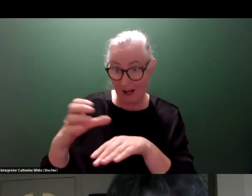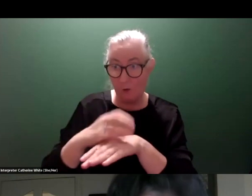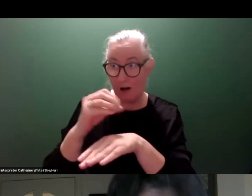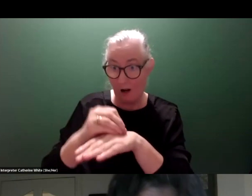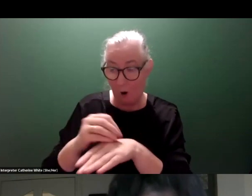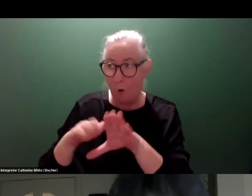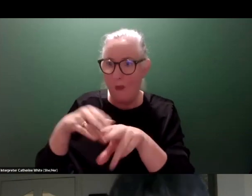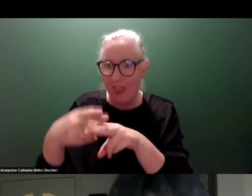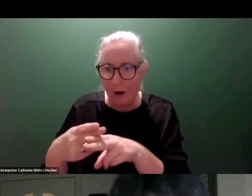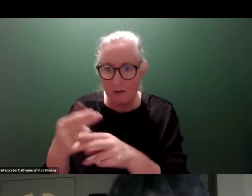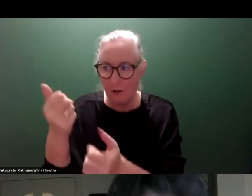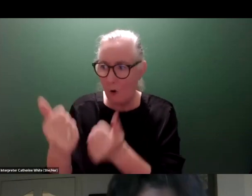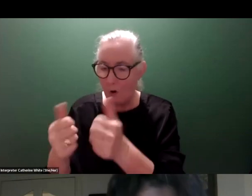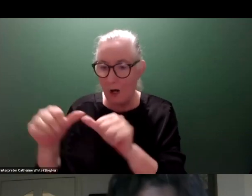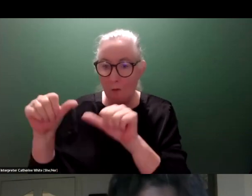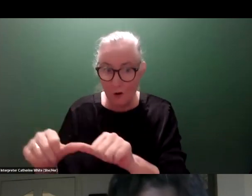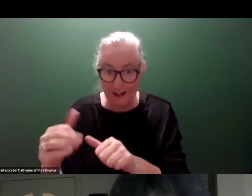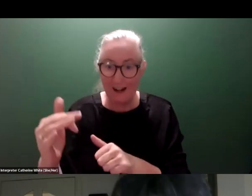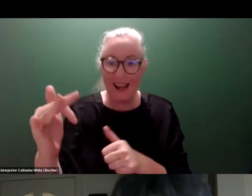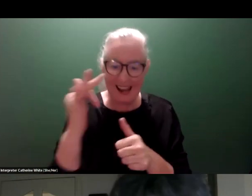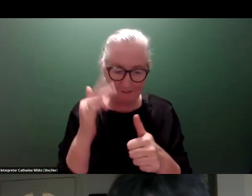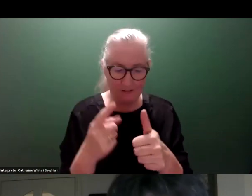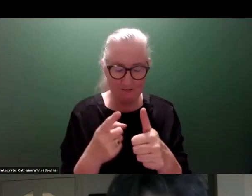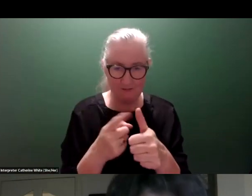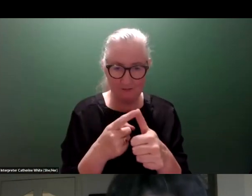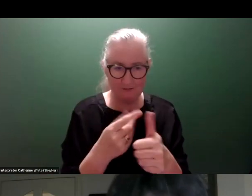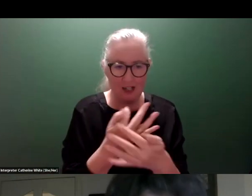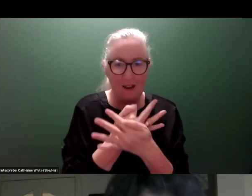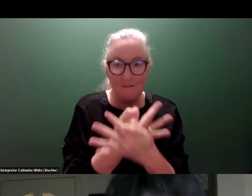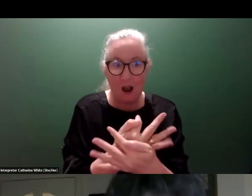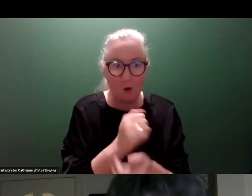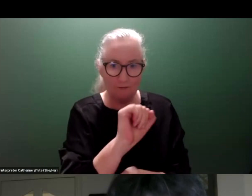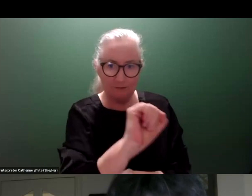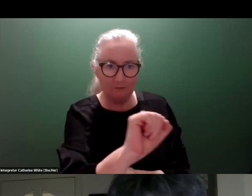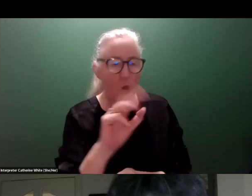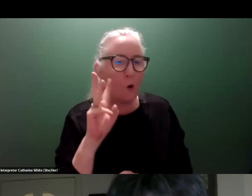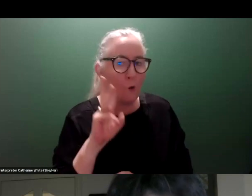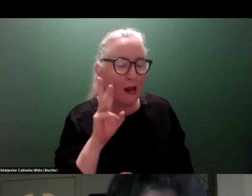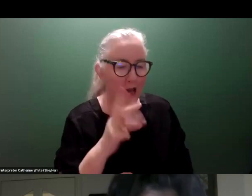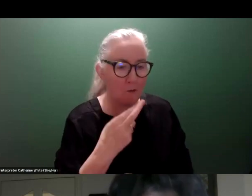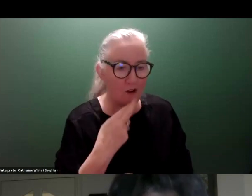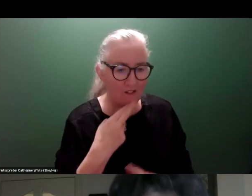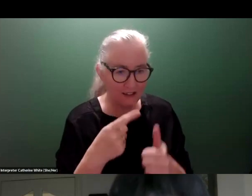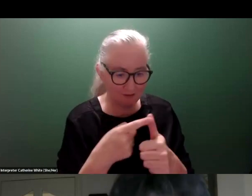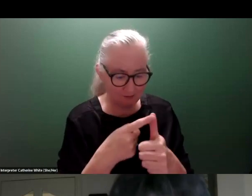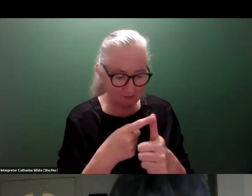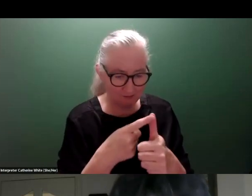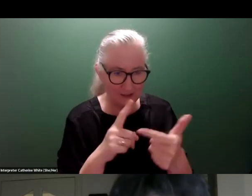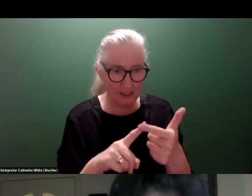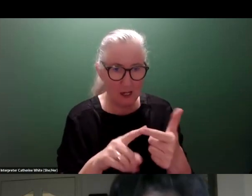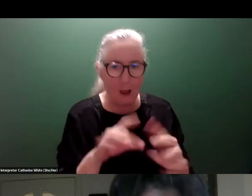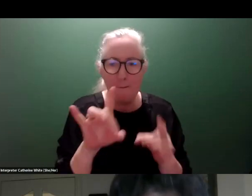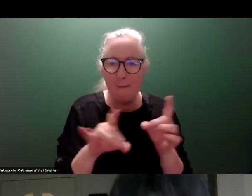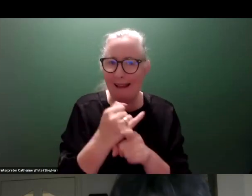approval where it's in accordance with the person's will and preference, it's made in good